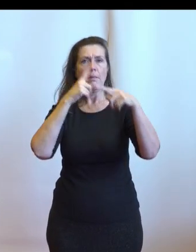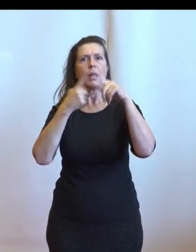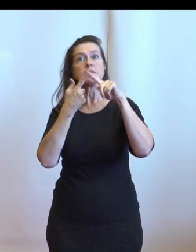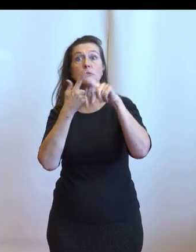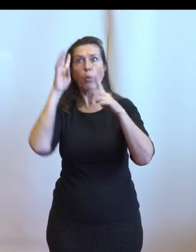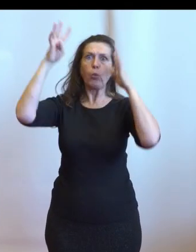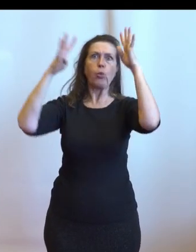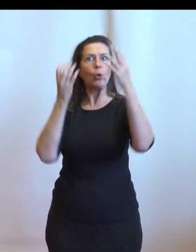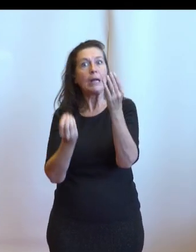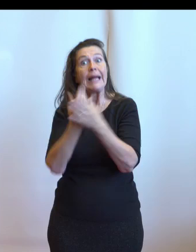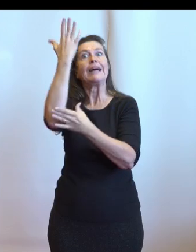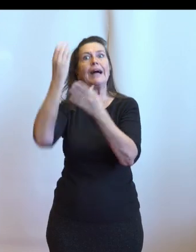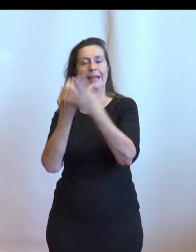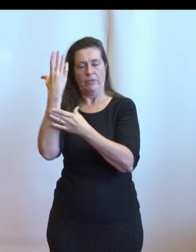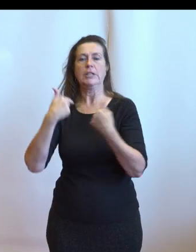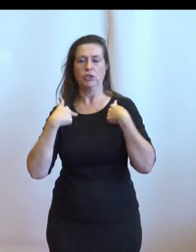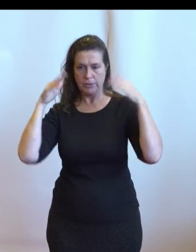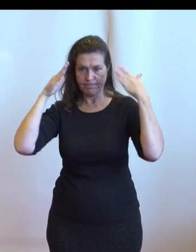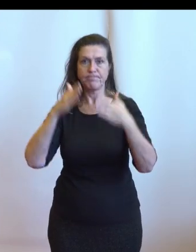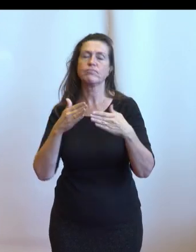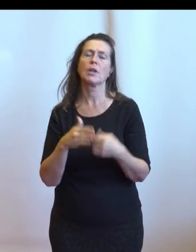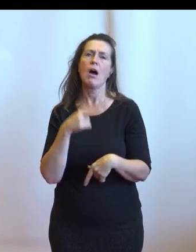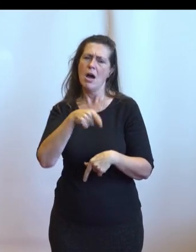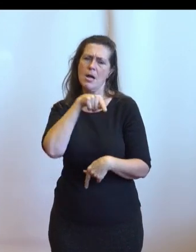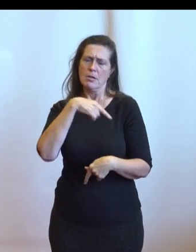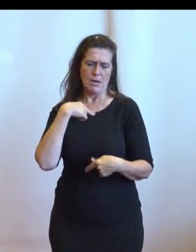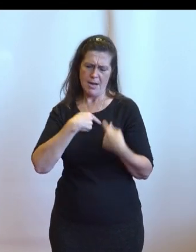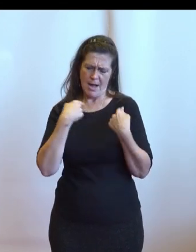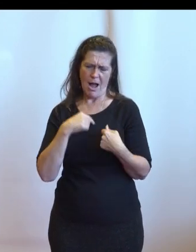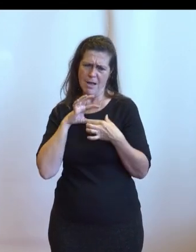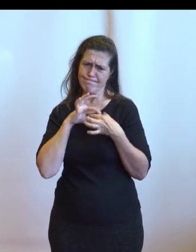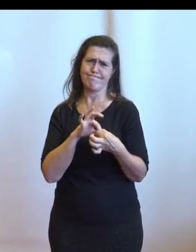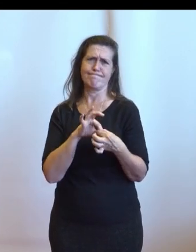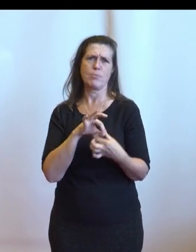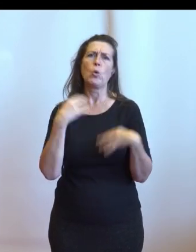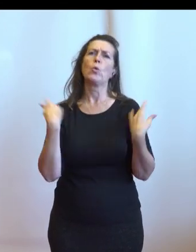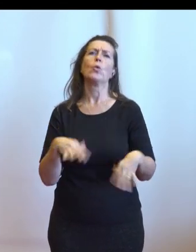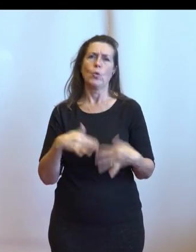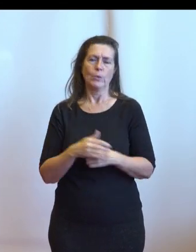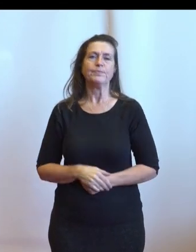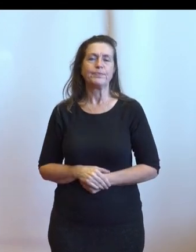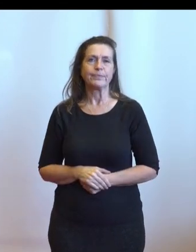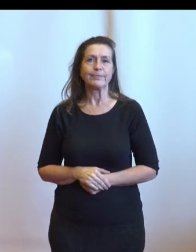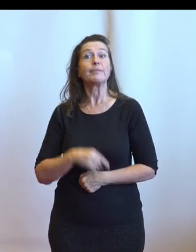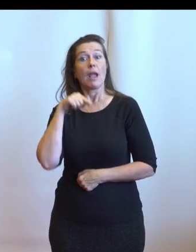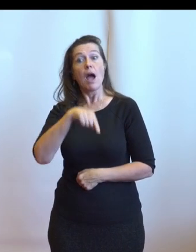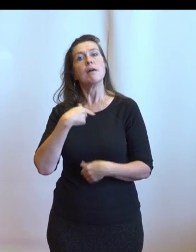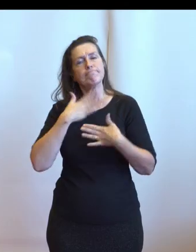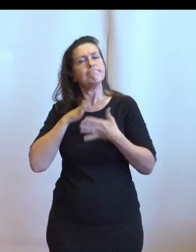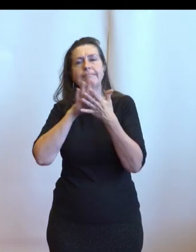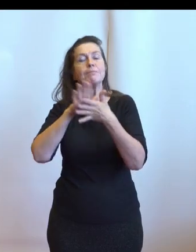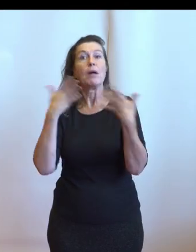I'm here today, because it's a topic really deep to my heart. So we are going to talk about the business case